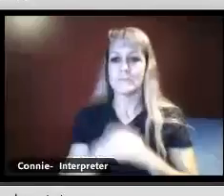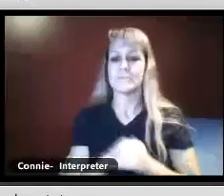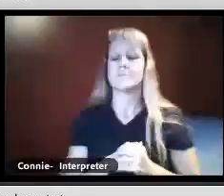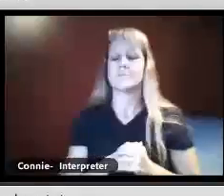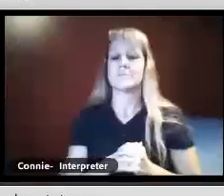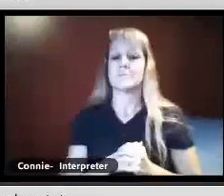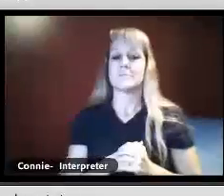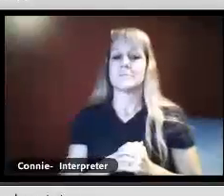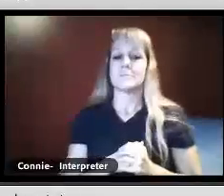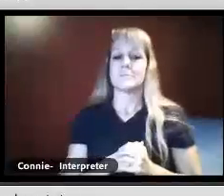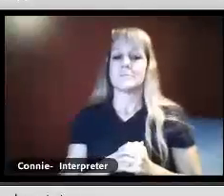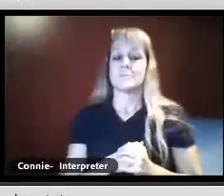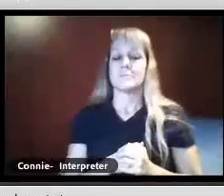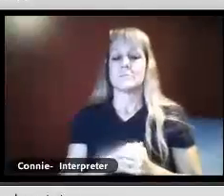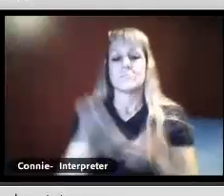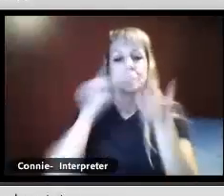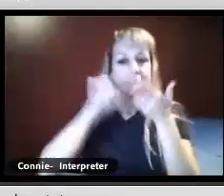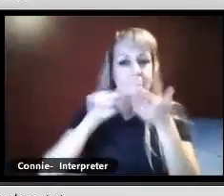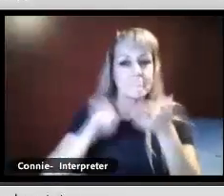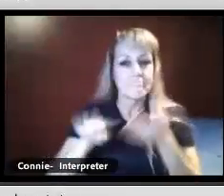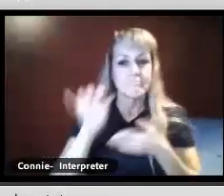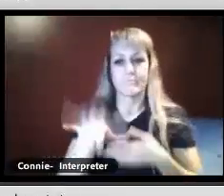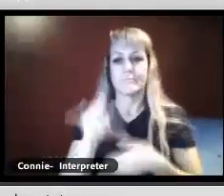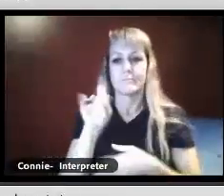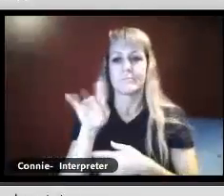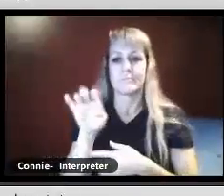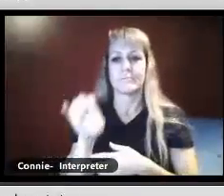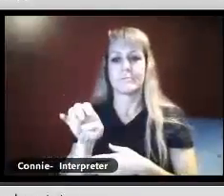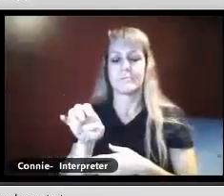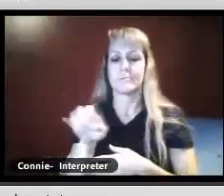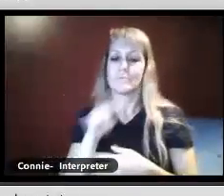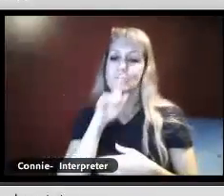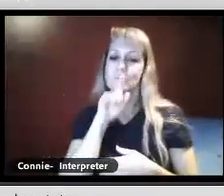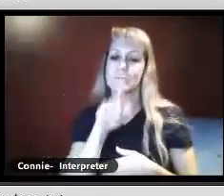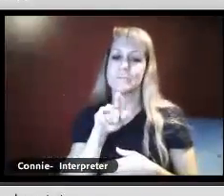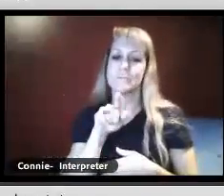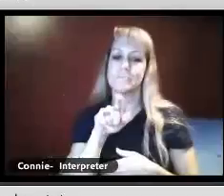to explore this site. It's really, I think you'll find it actually